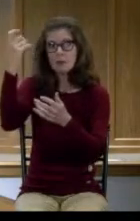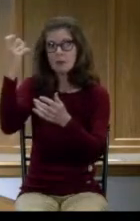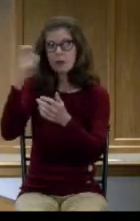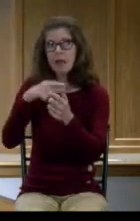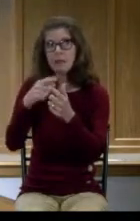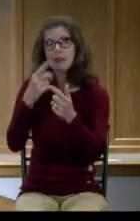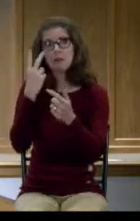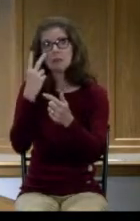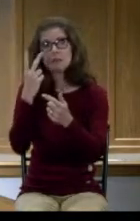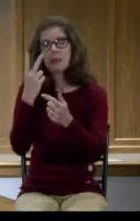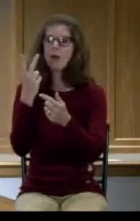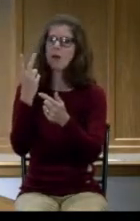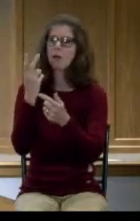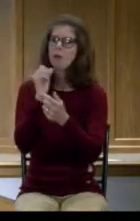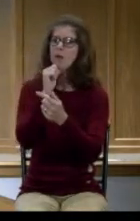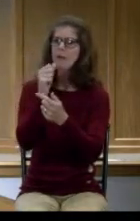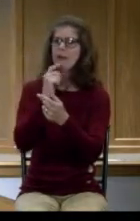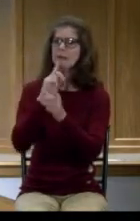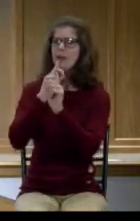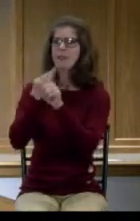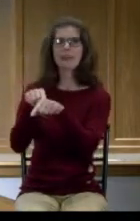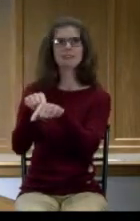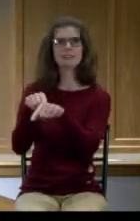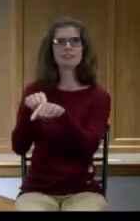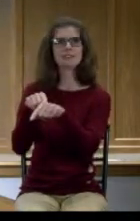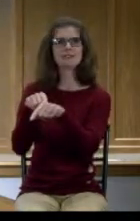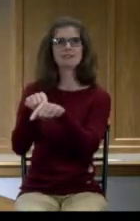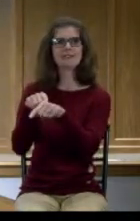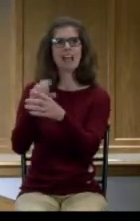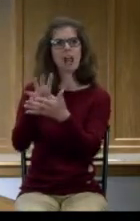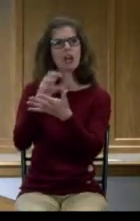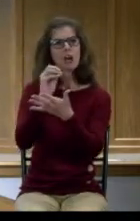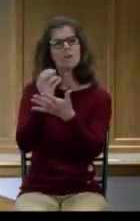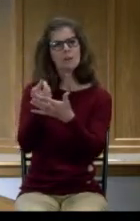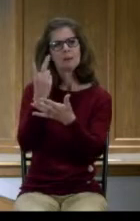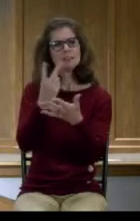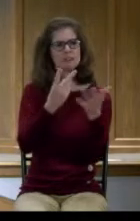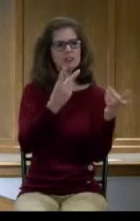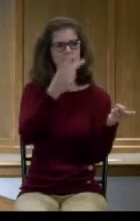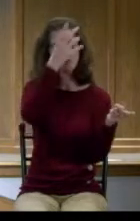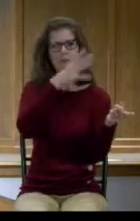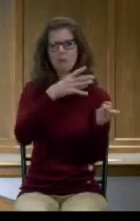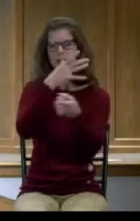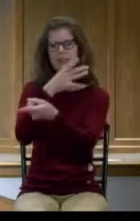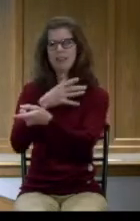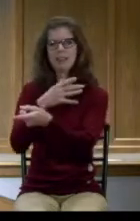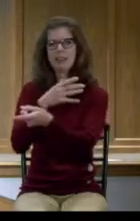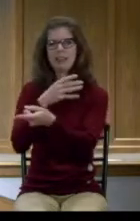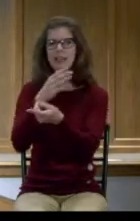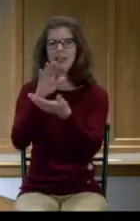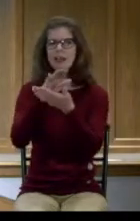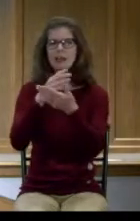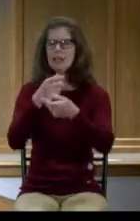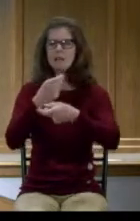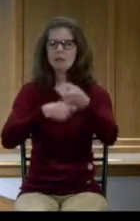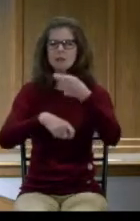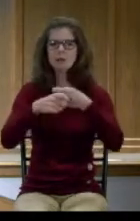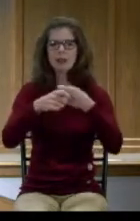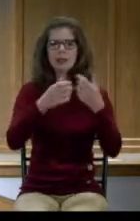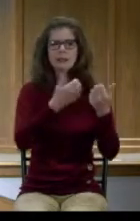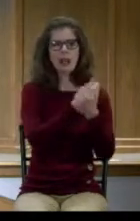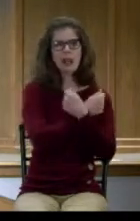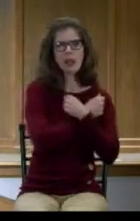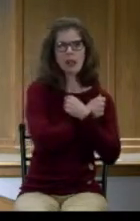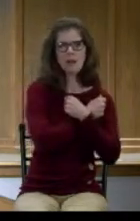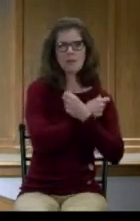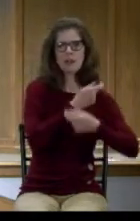guys. In other words, and please hear me when I say this, never trade love for fame. Never